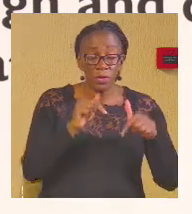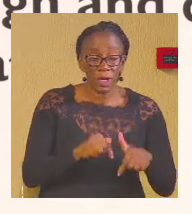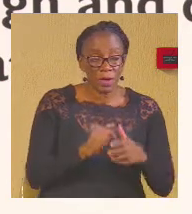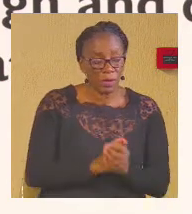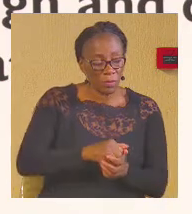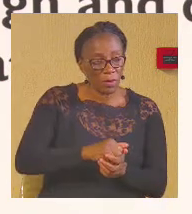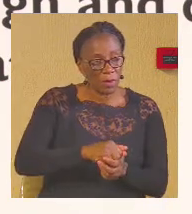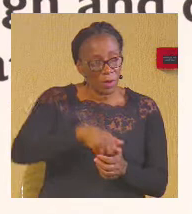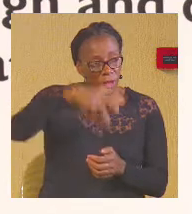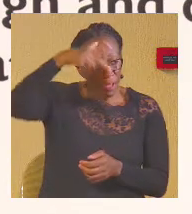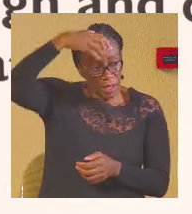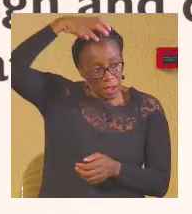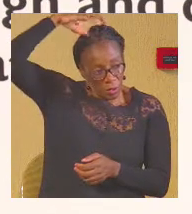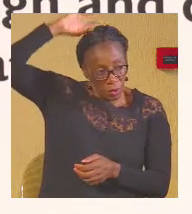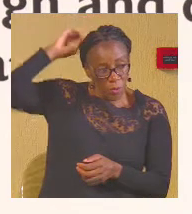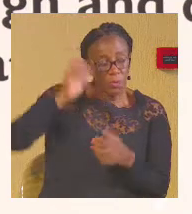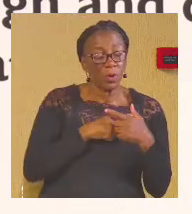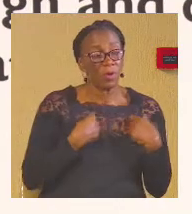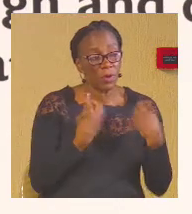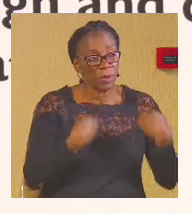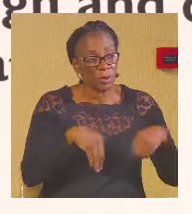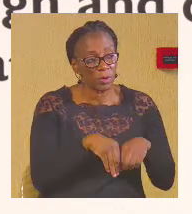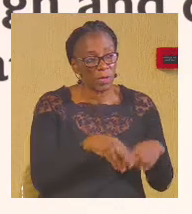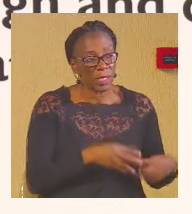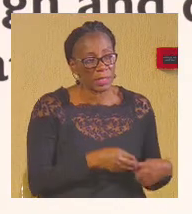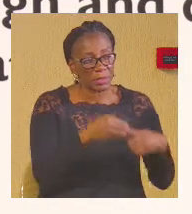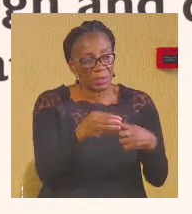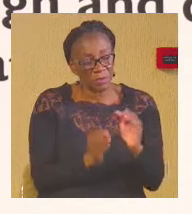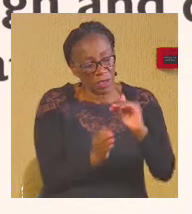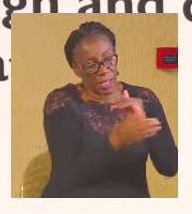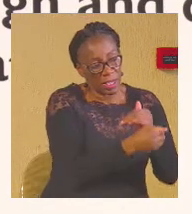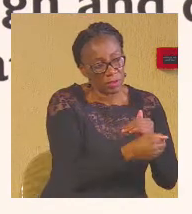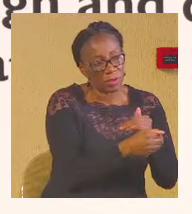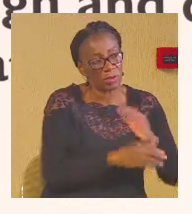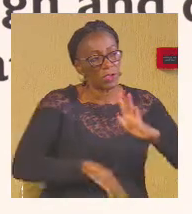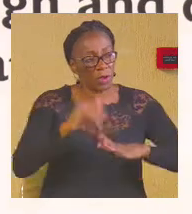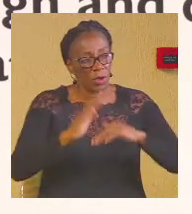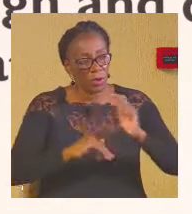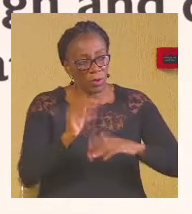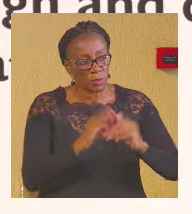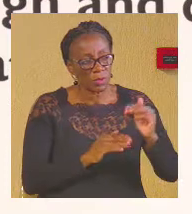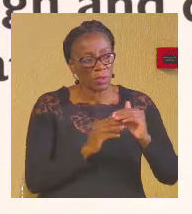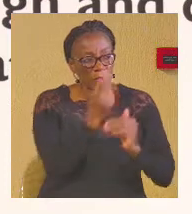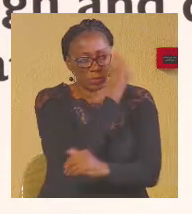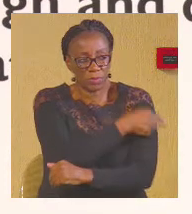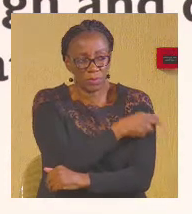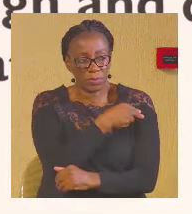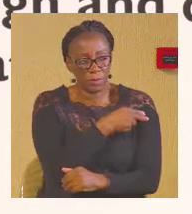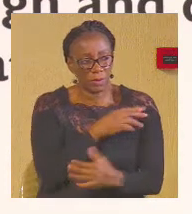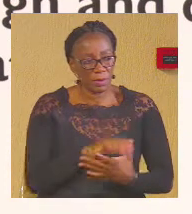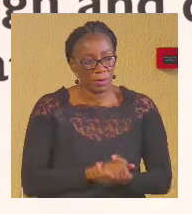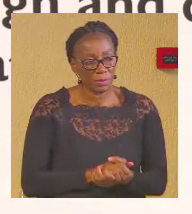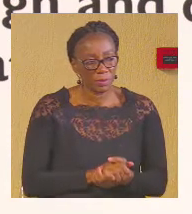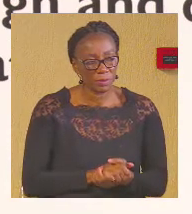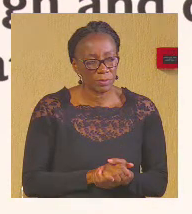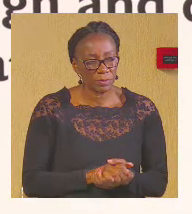as, although we have isolation beds, we need to make provision for the eventuality. Similarly, we have